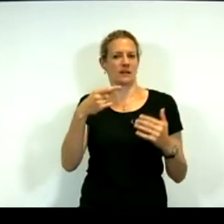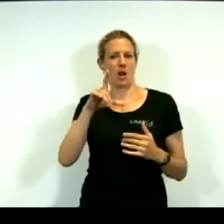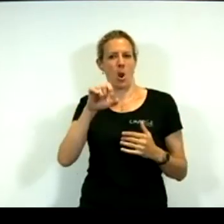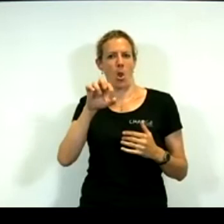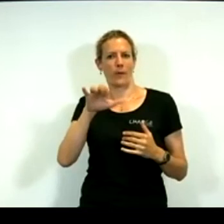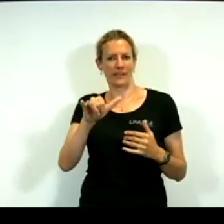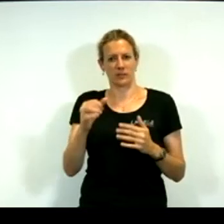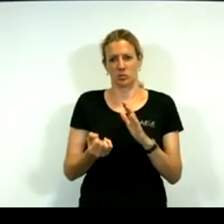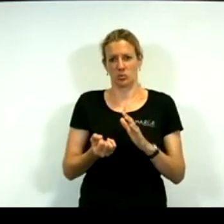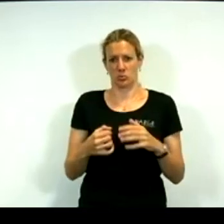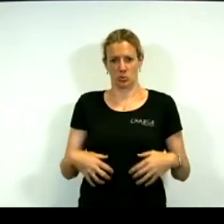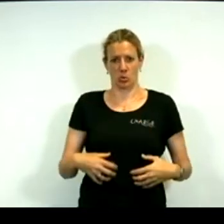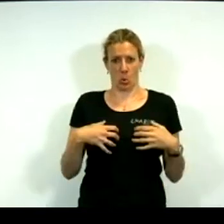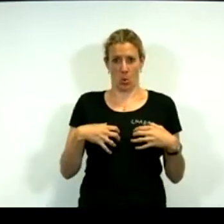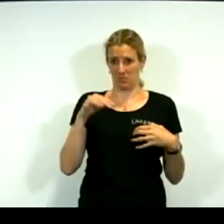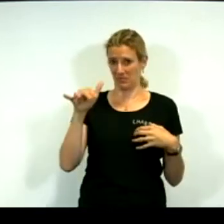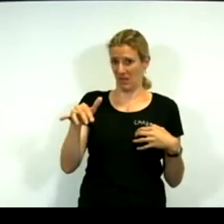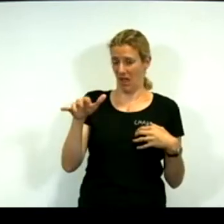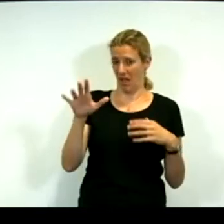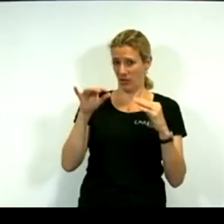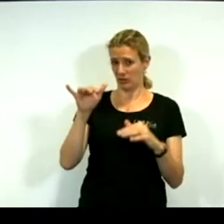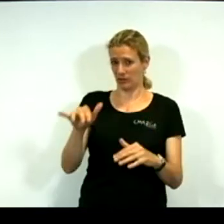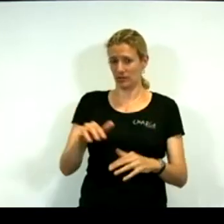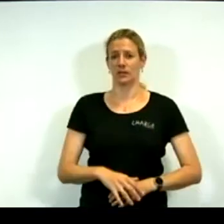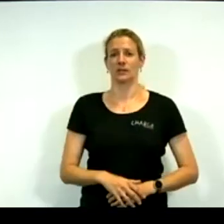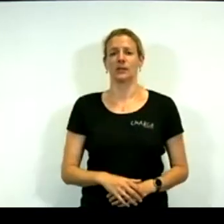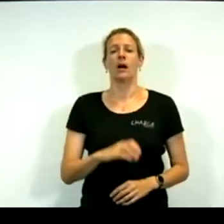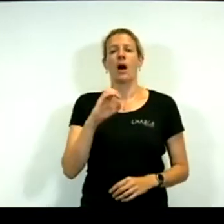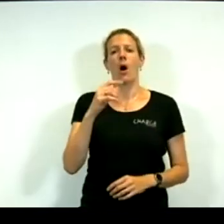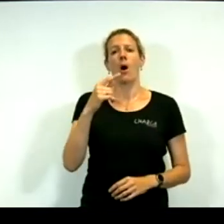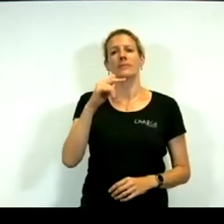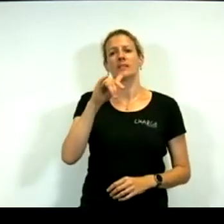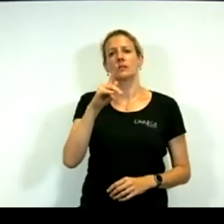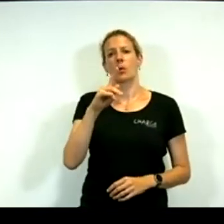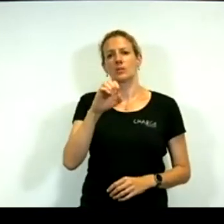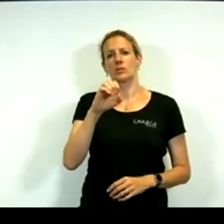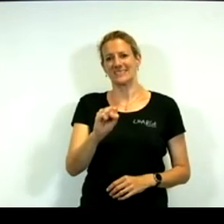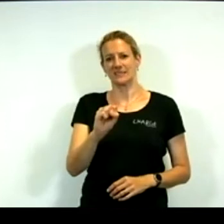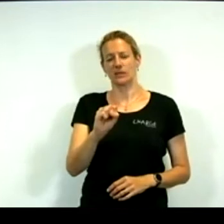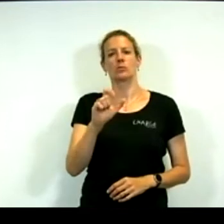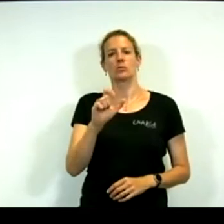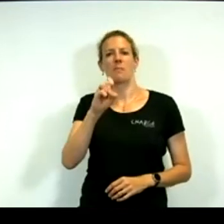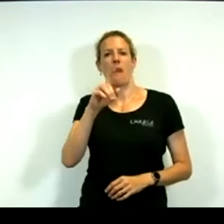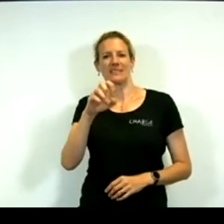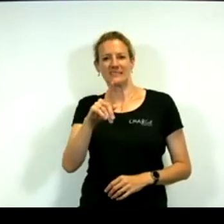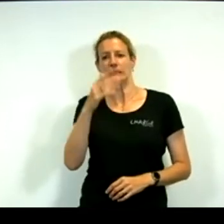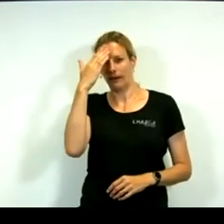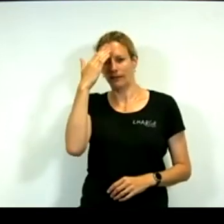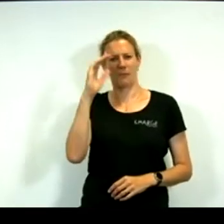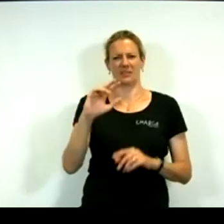Optic dysplasia, yes. I've never heard of morning glory syndrome. That's a new one on